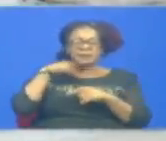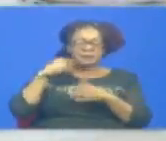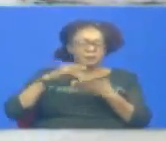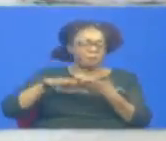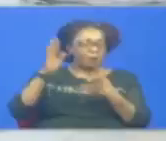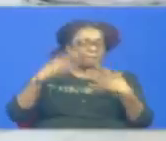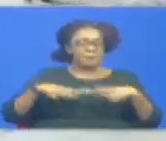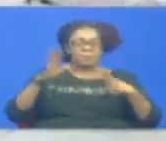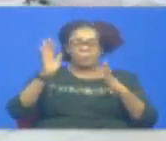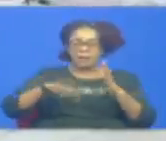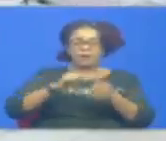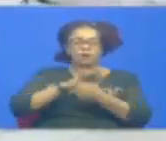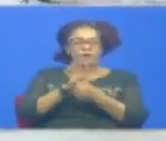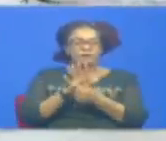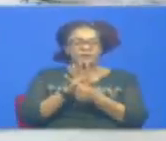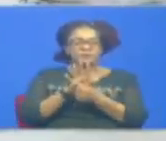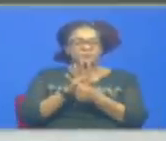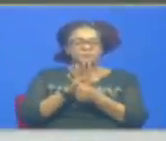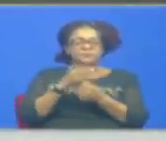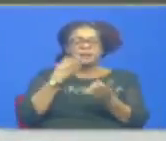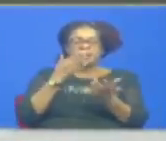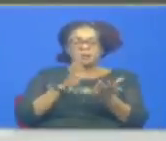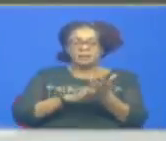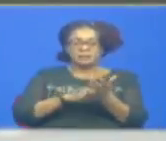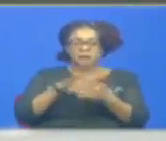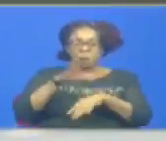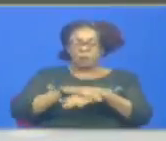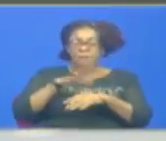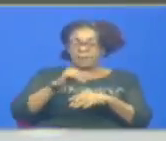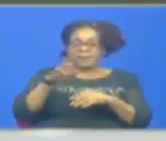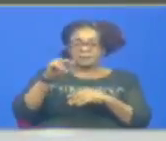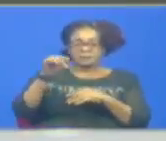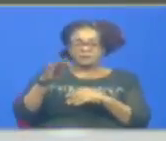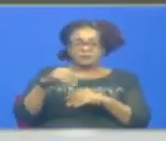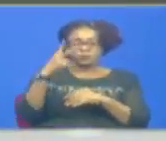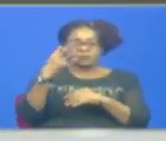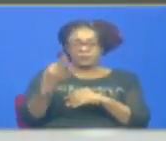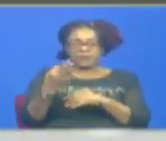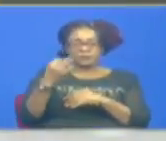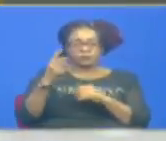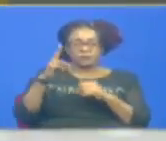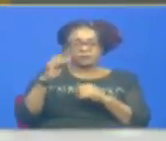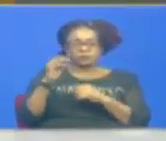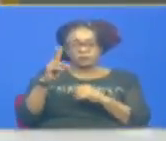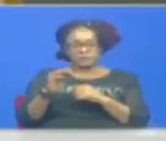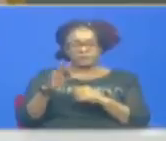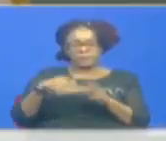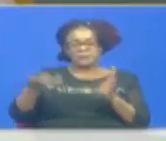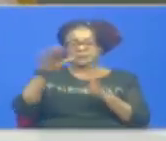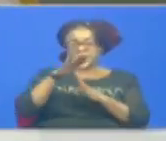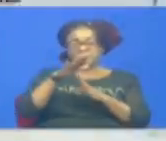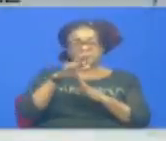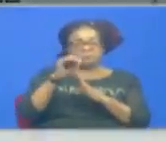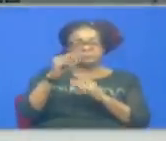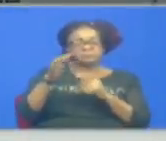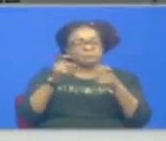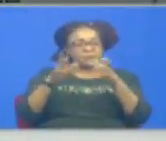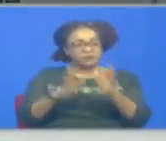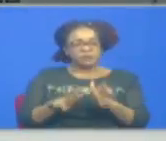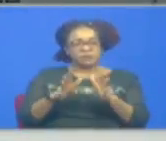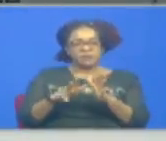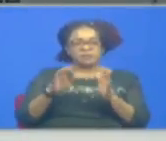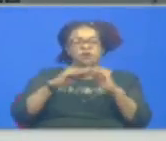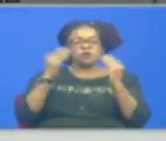COVID-19. A letter obtained by NTV dated 23rd June 2020 from the Senior Fund Portfolio Manager at Global